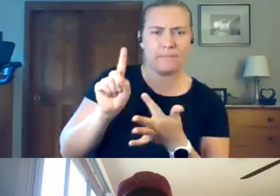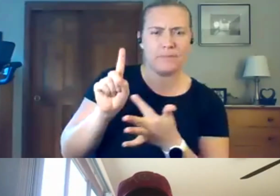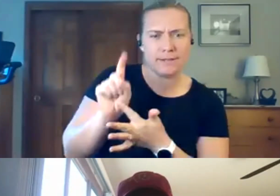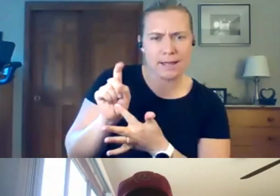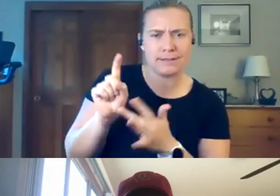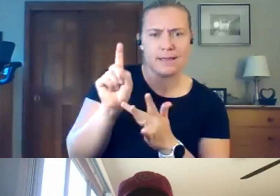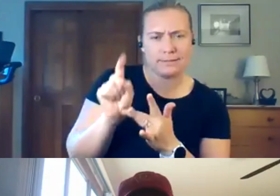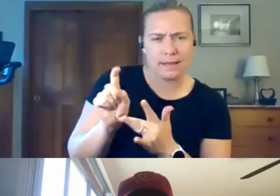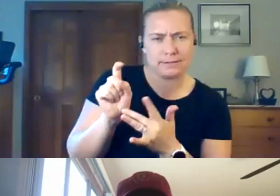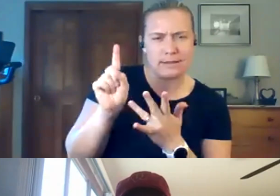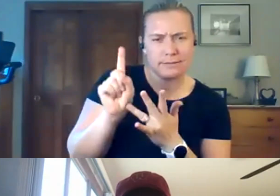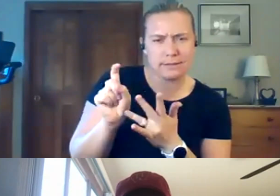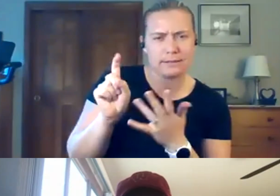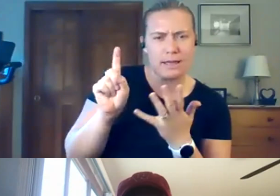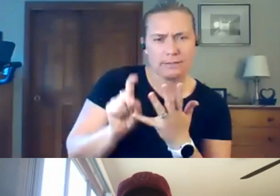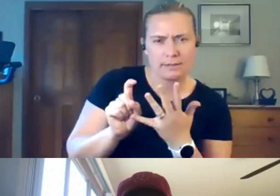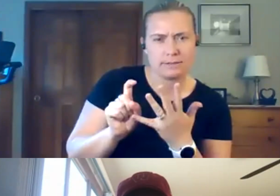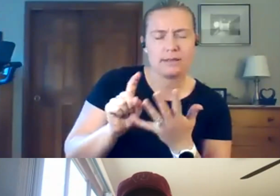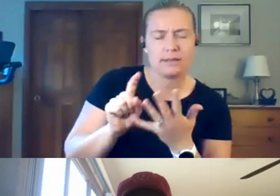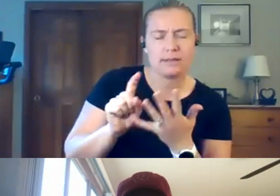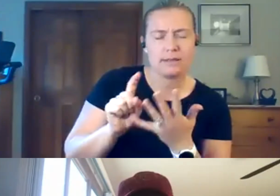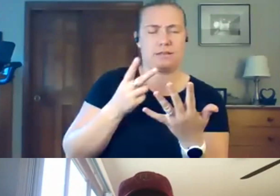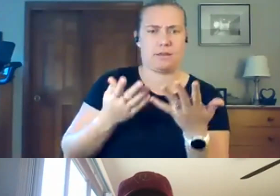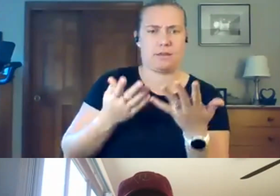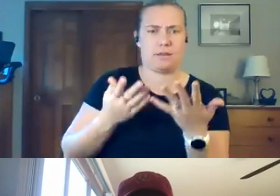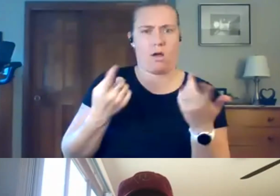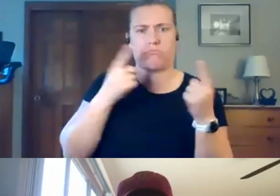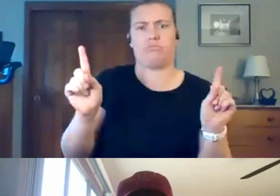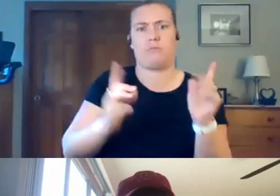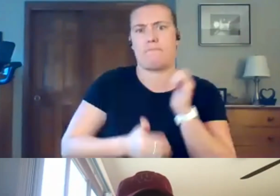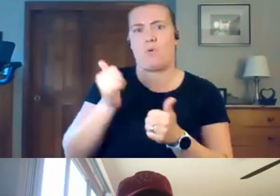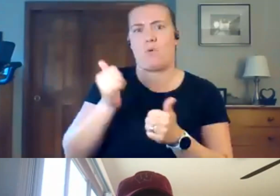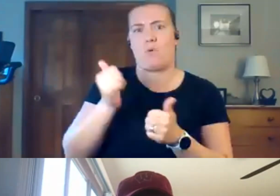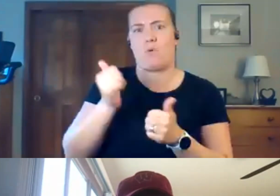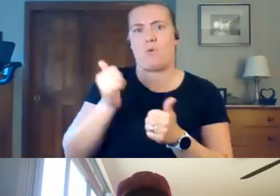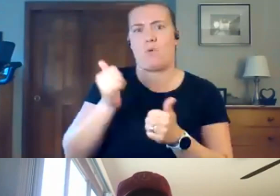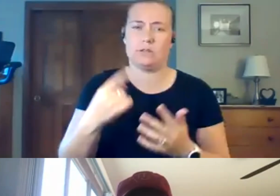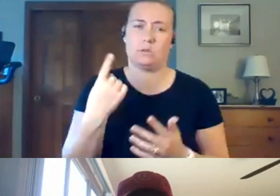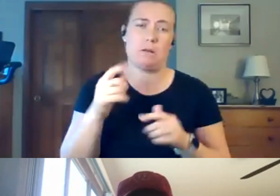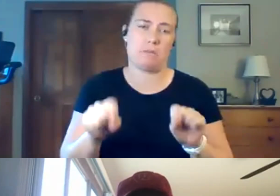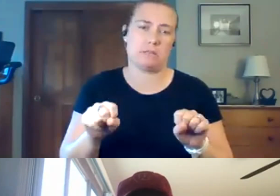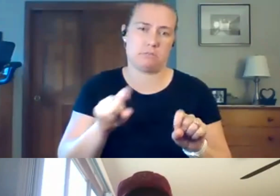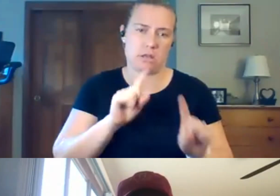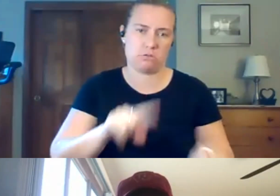you can look at the effect of different components of strategies that way. That's one possibility.